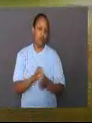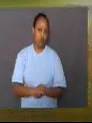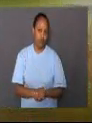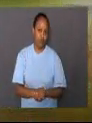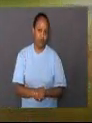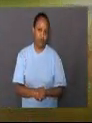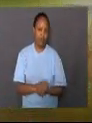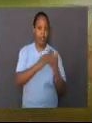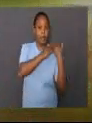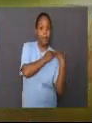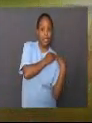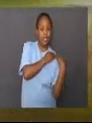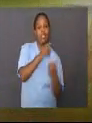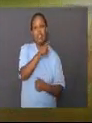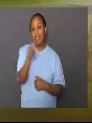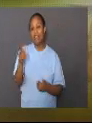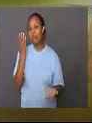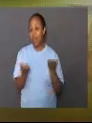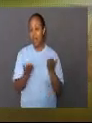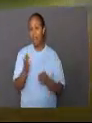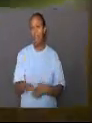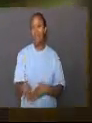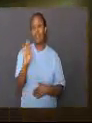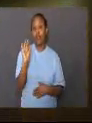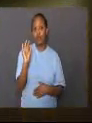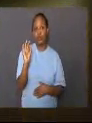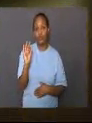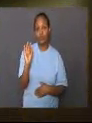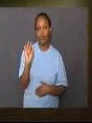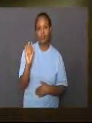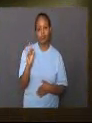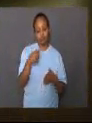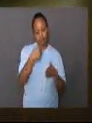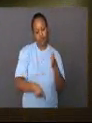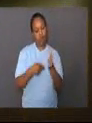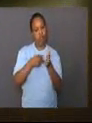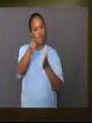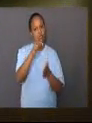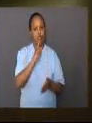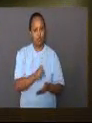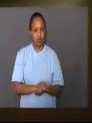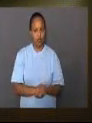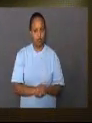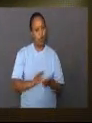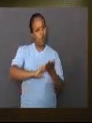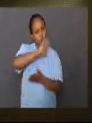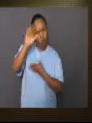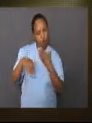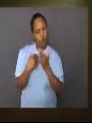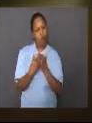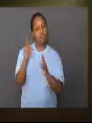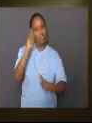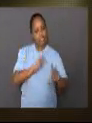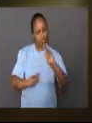A burden that you might have identified is income tax. All citizens